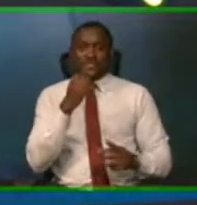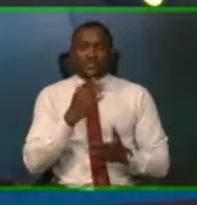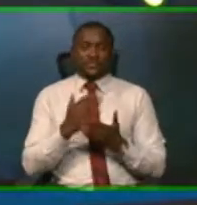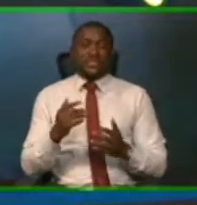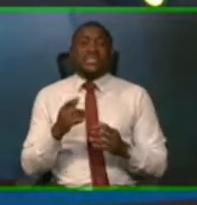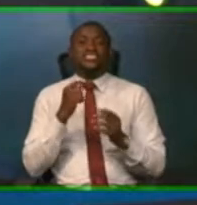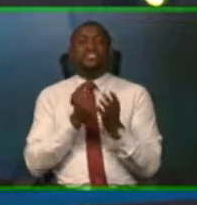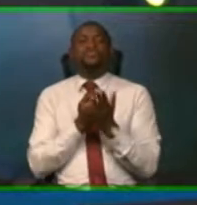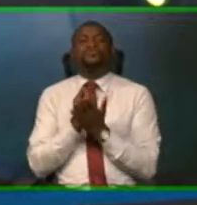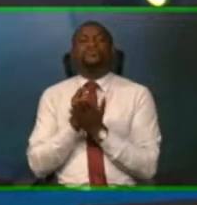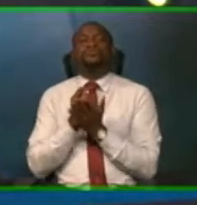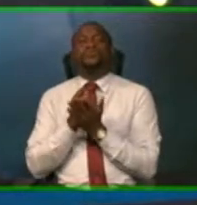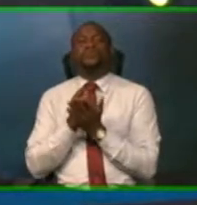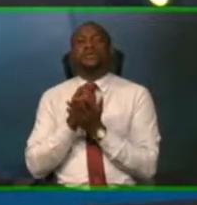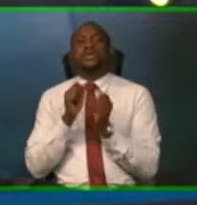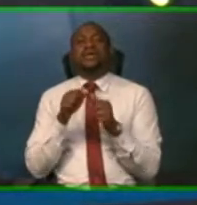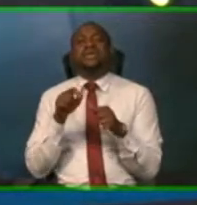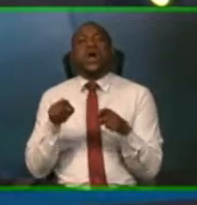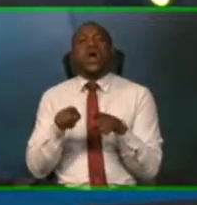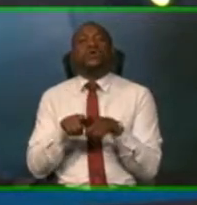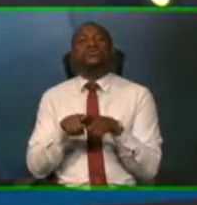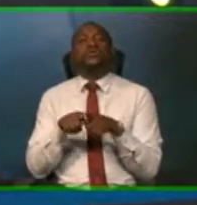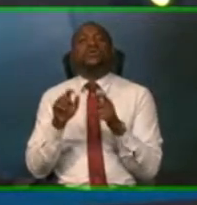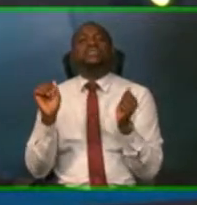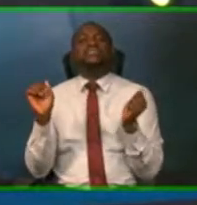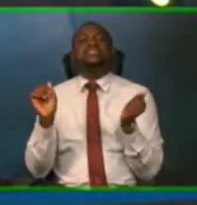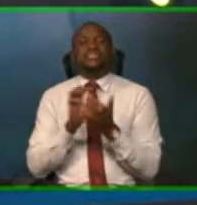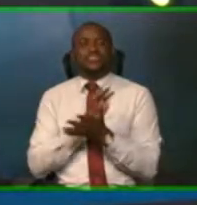the truth can also destroy.